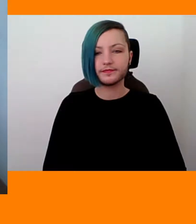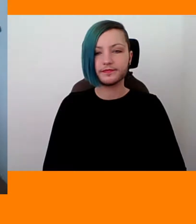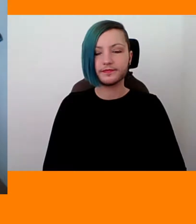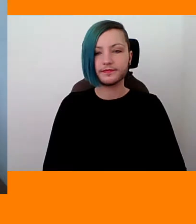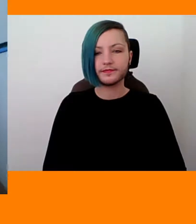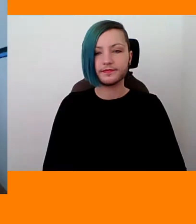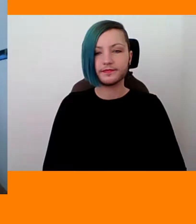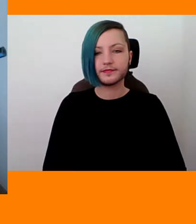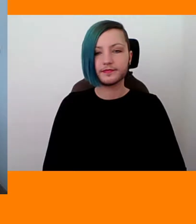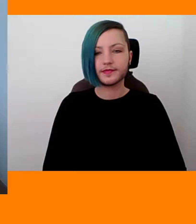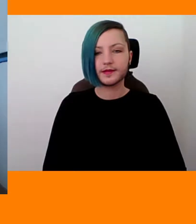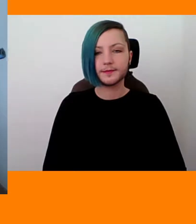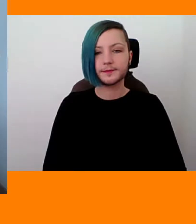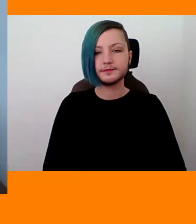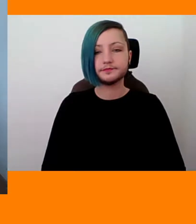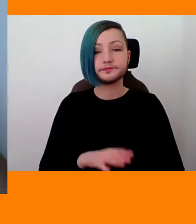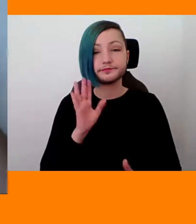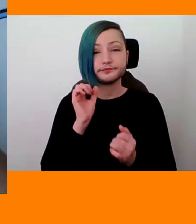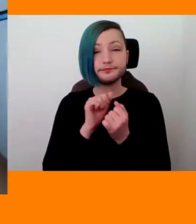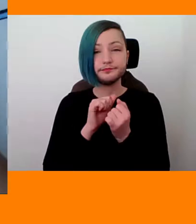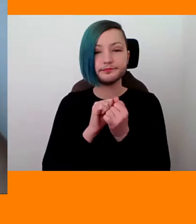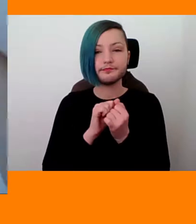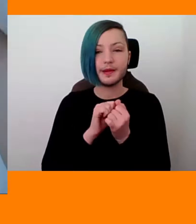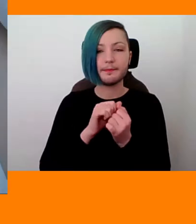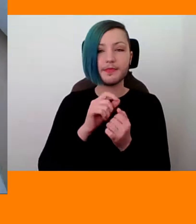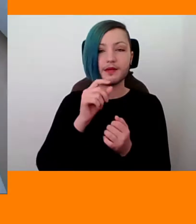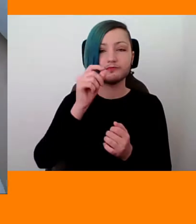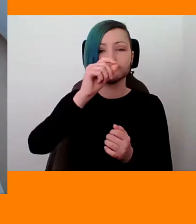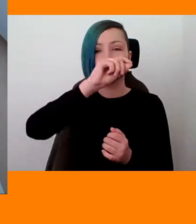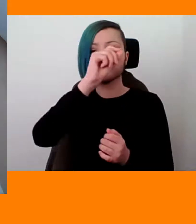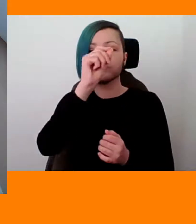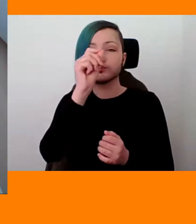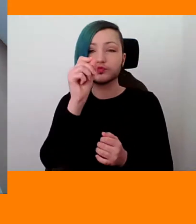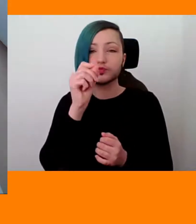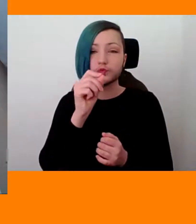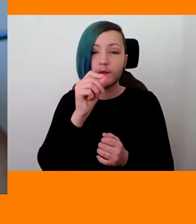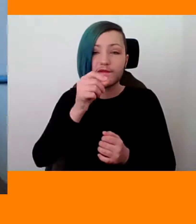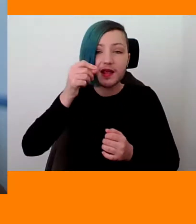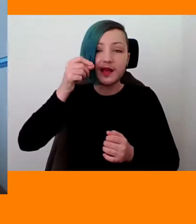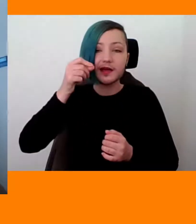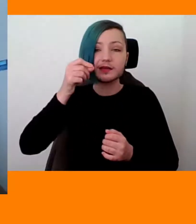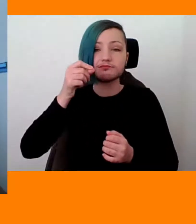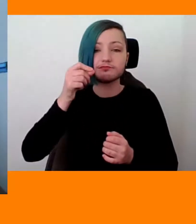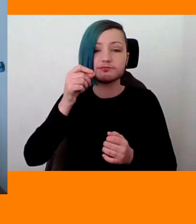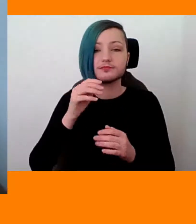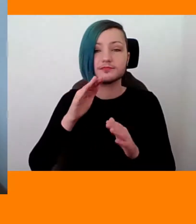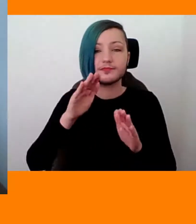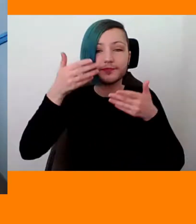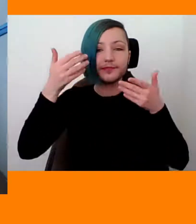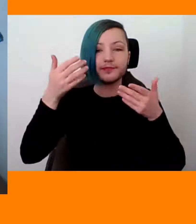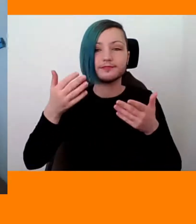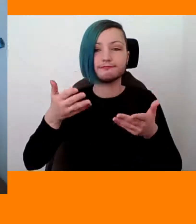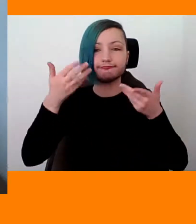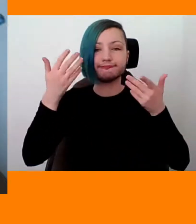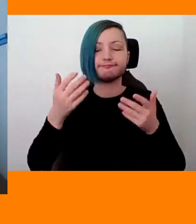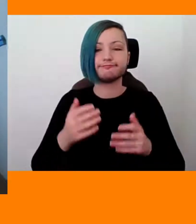Remember, towards the end of your stroke, flick your pencil almost off the page.